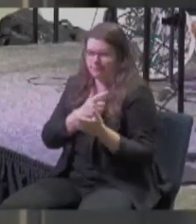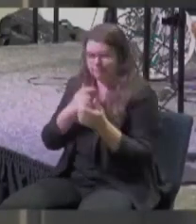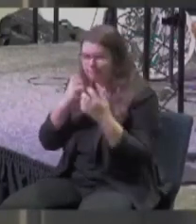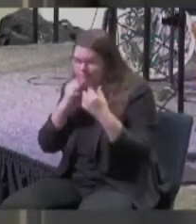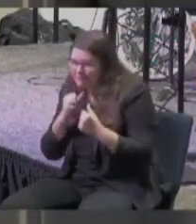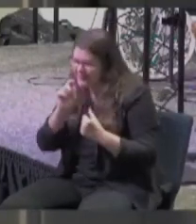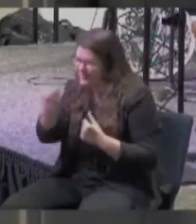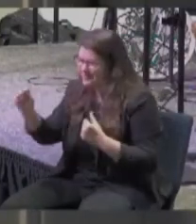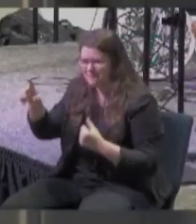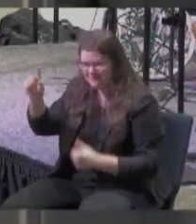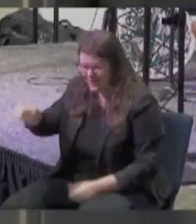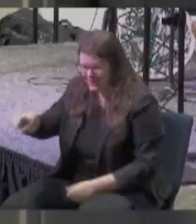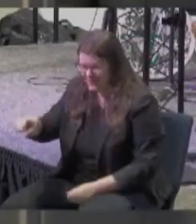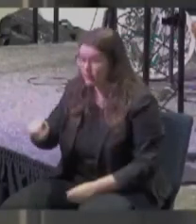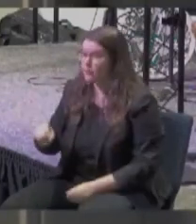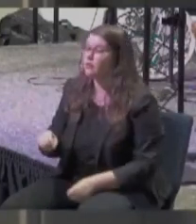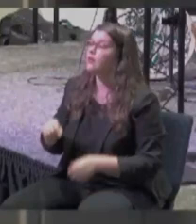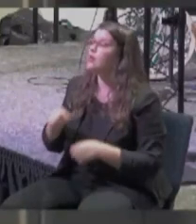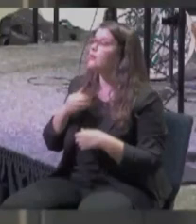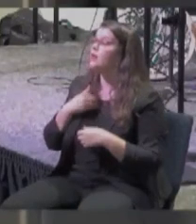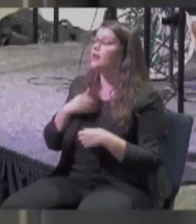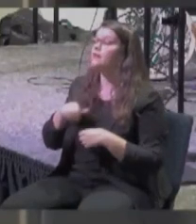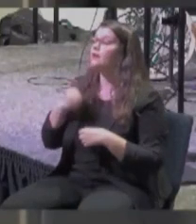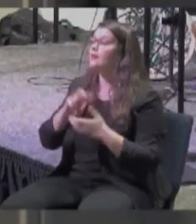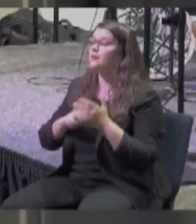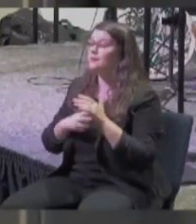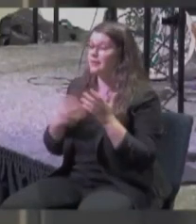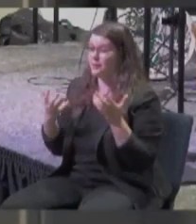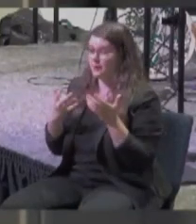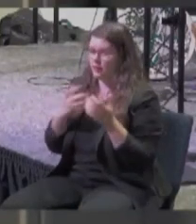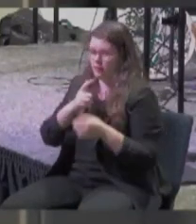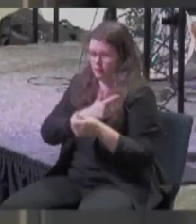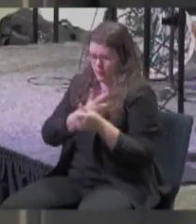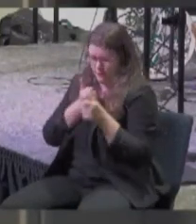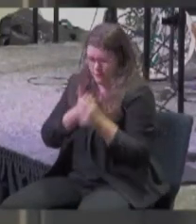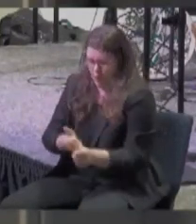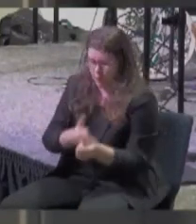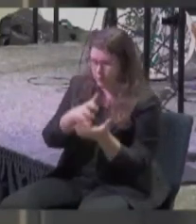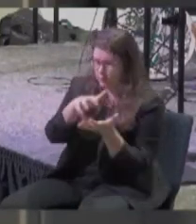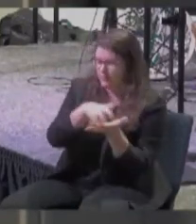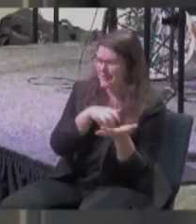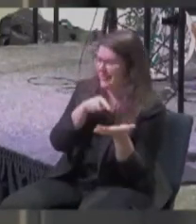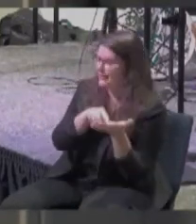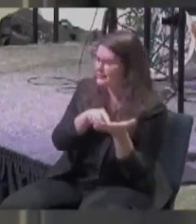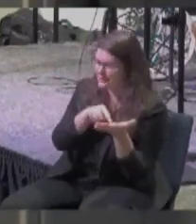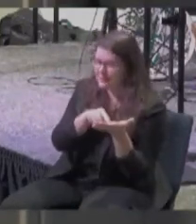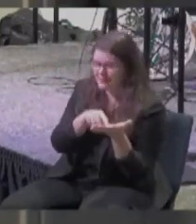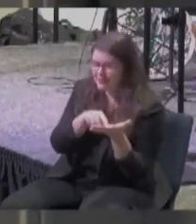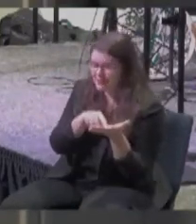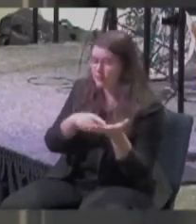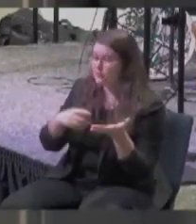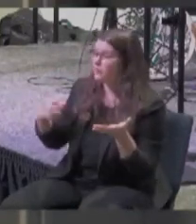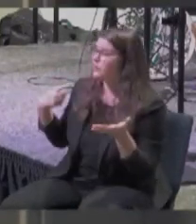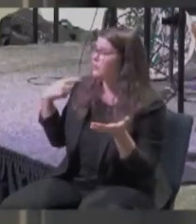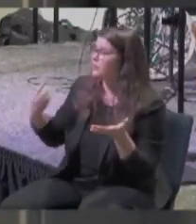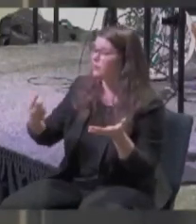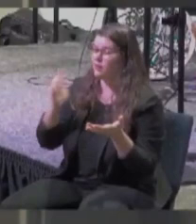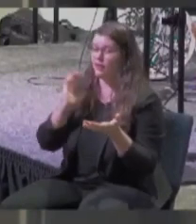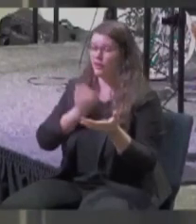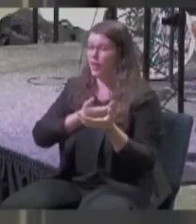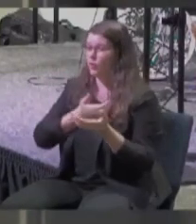But here we're talking about loyalty to the text itself. Our profession has long understood that a translation's